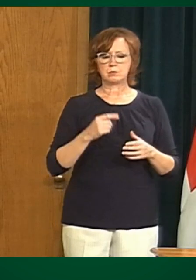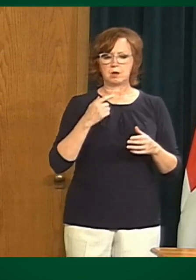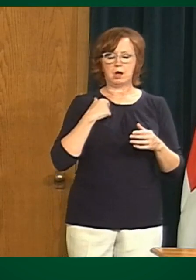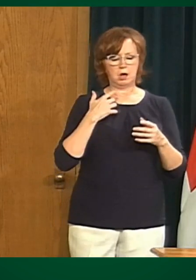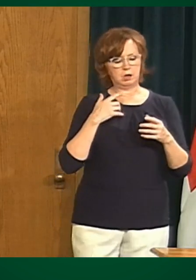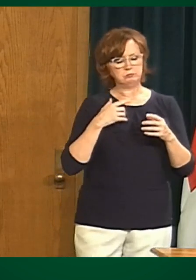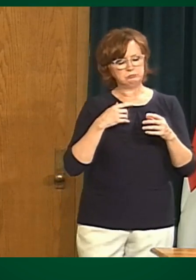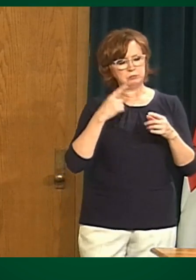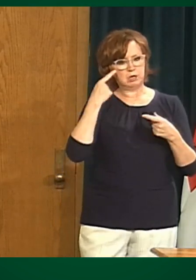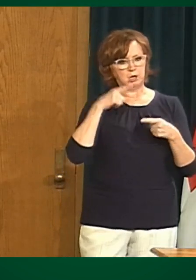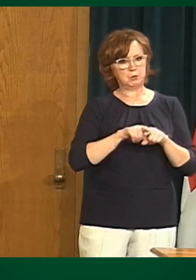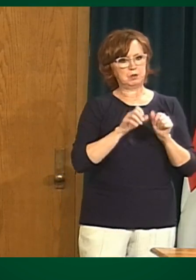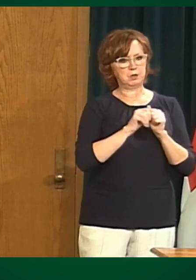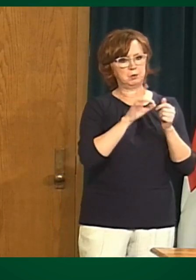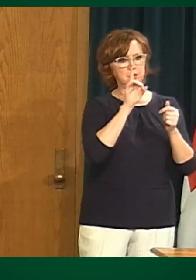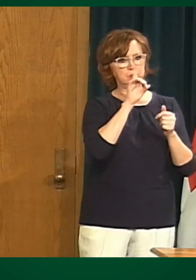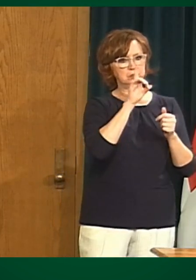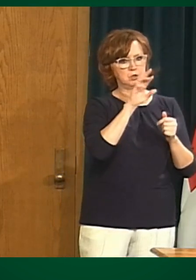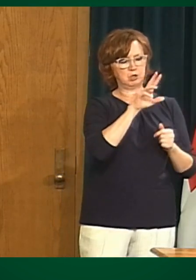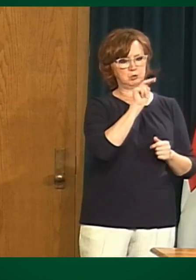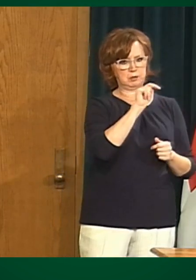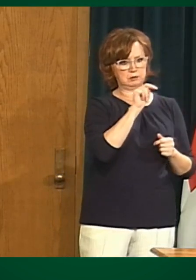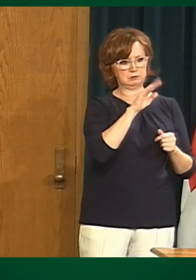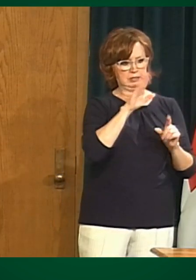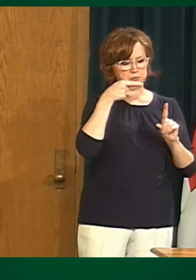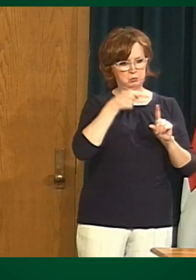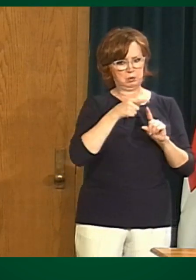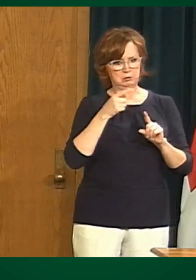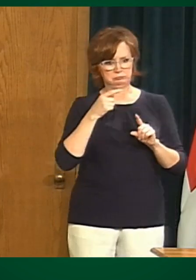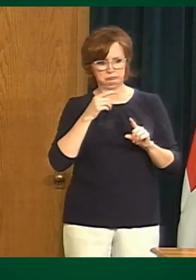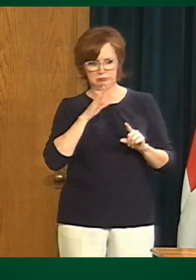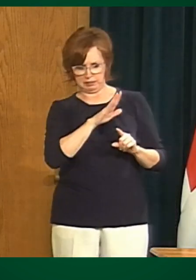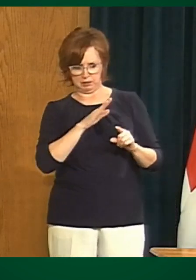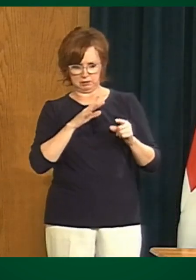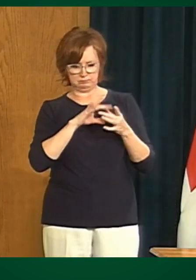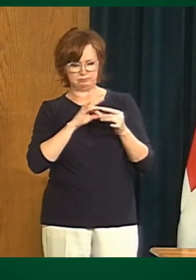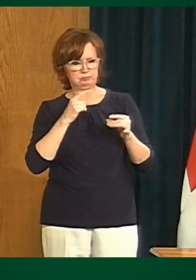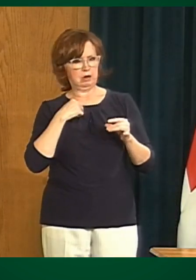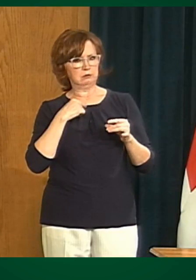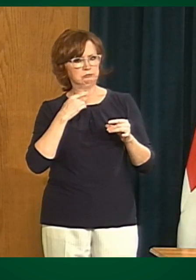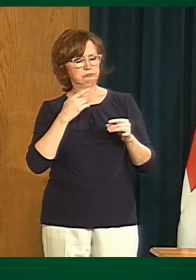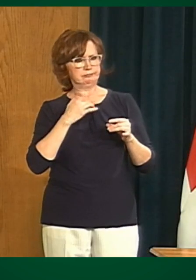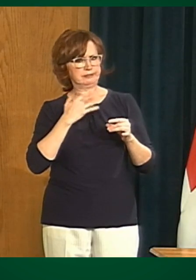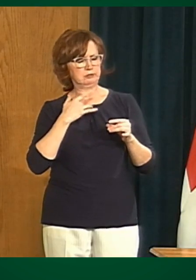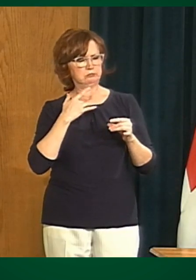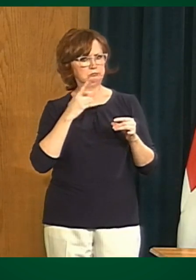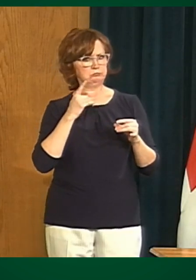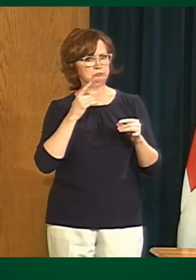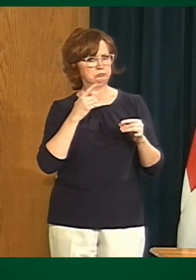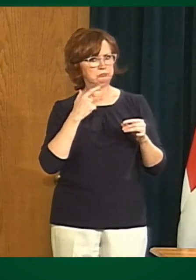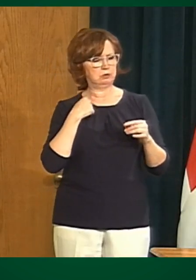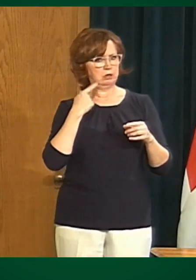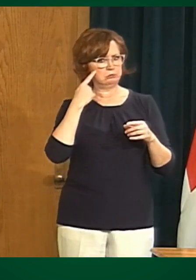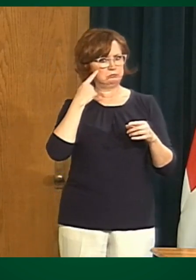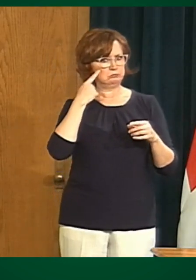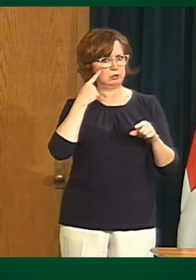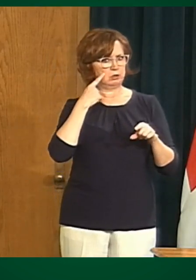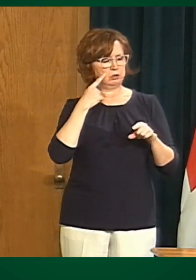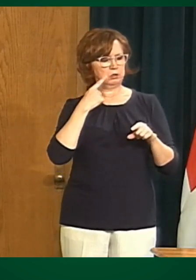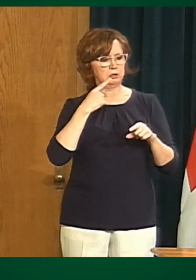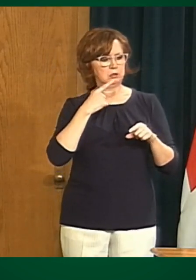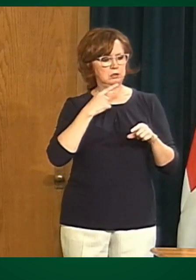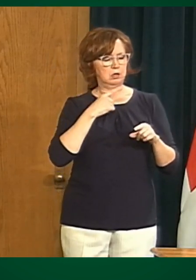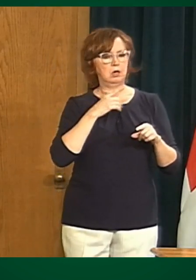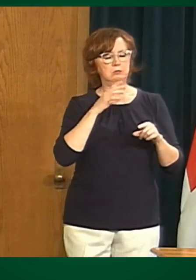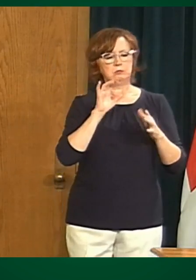that, and I believe this is what he was what he was saying, is that if we have inpatients in a facility that are COVID